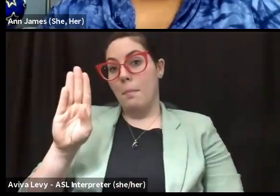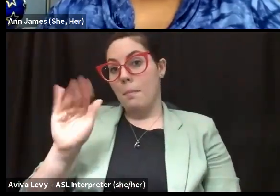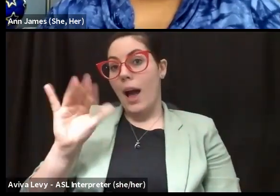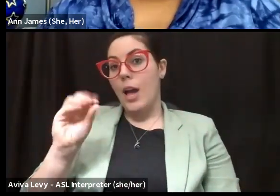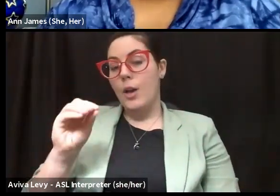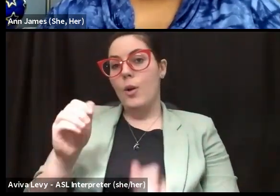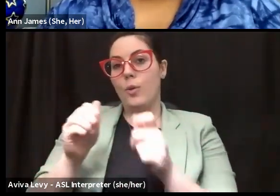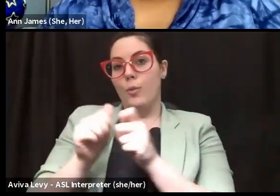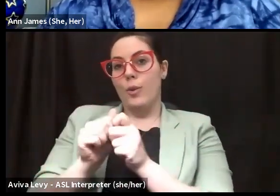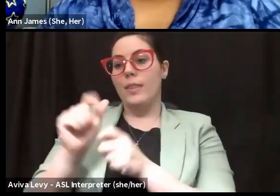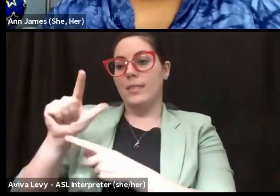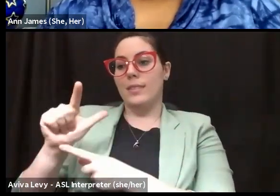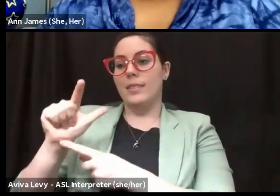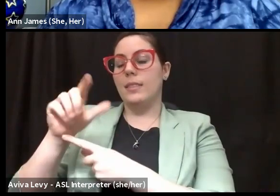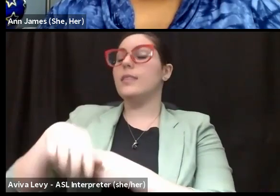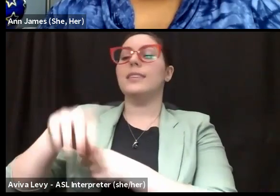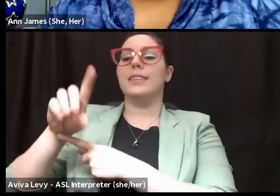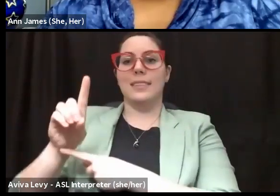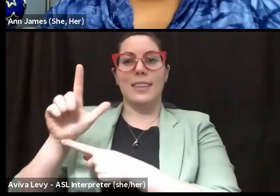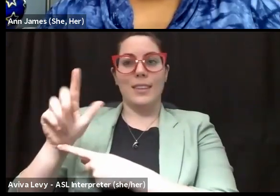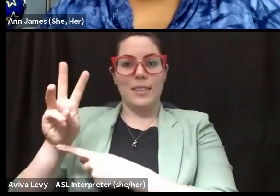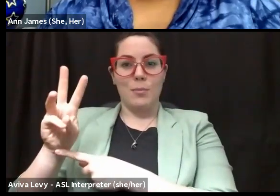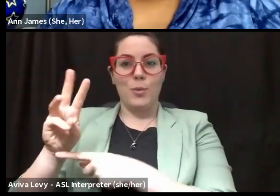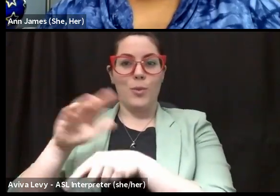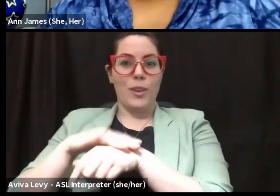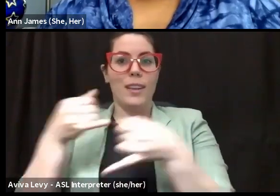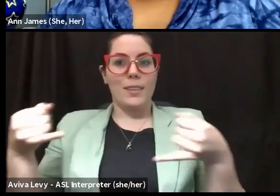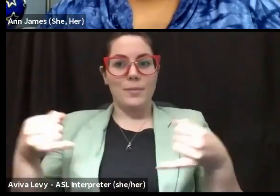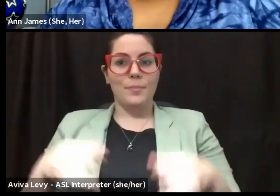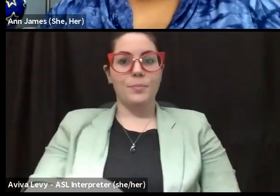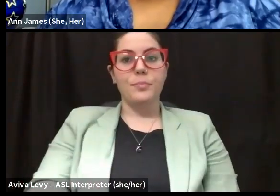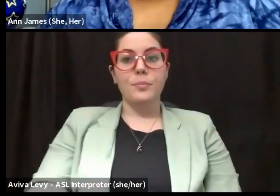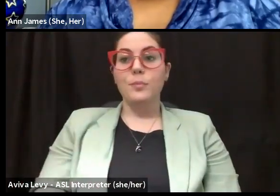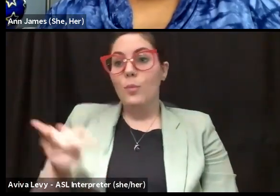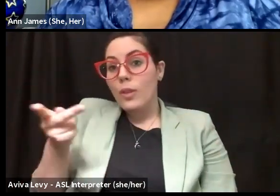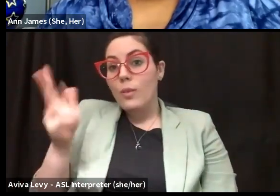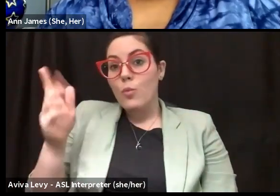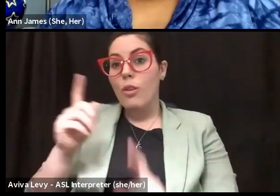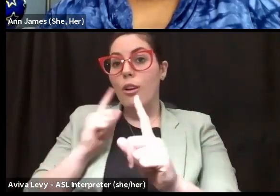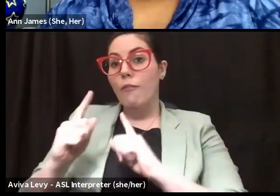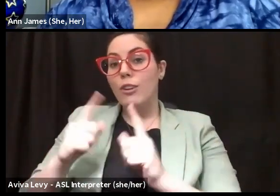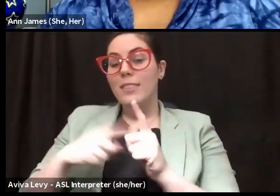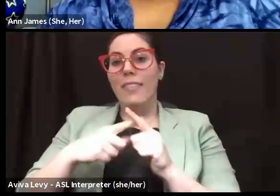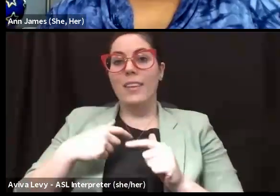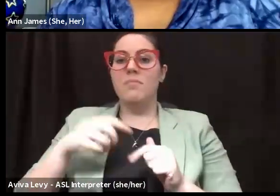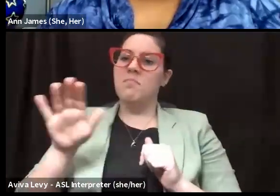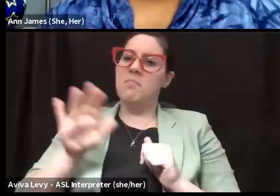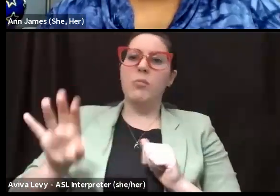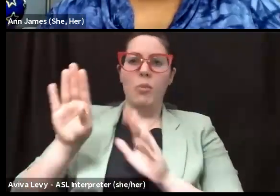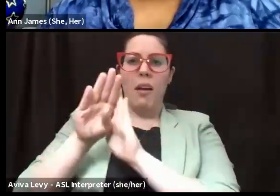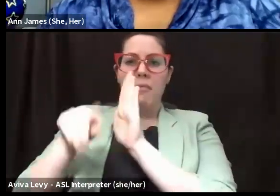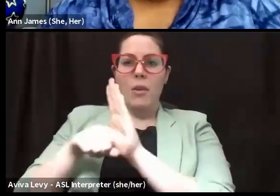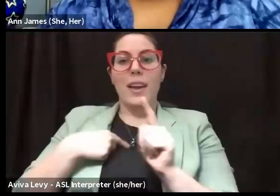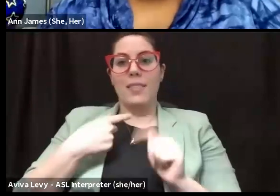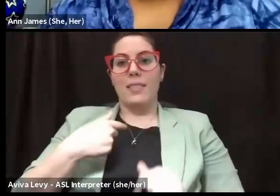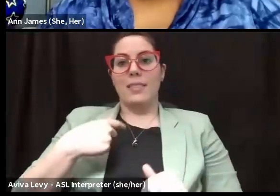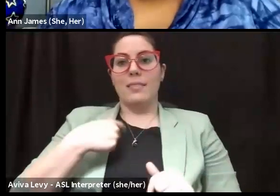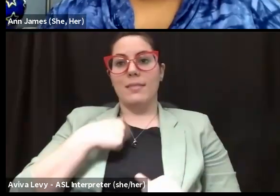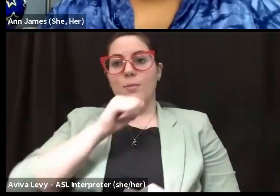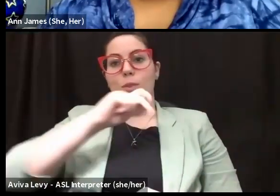Now, Anne and Carly are gonna be in conversation for about 30 minutes, and then I'm gonna return with some questions culled from the Facebook chat.